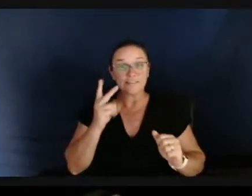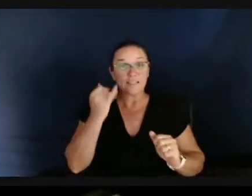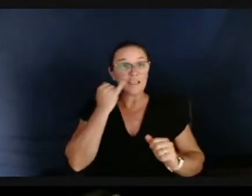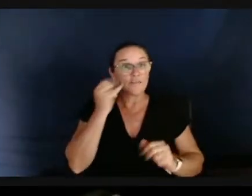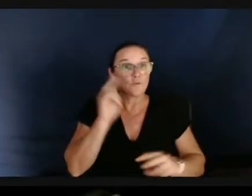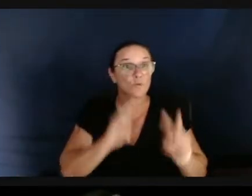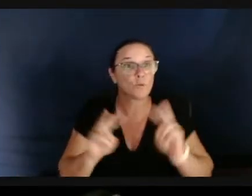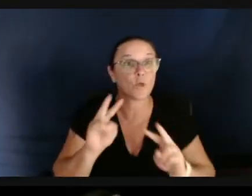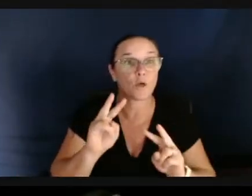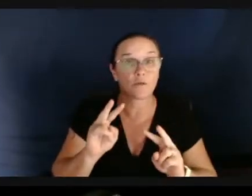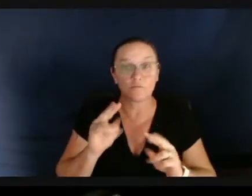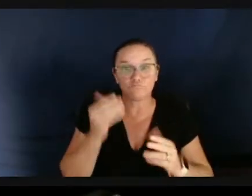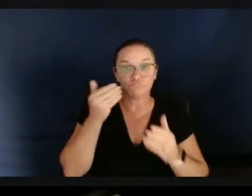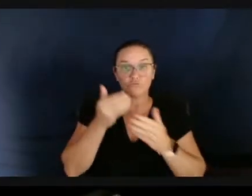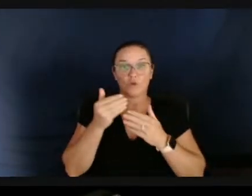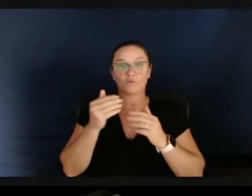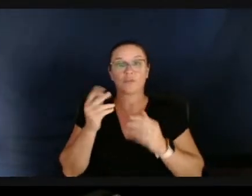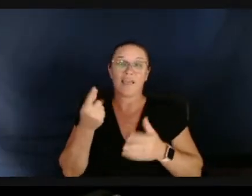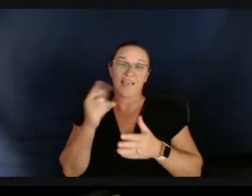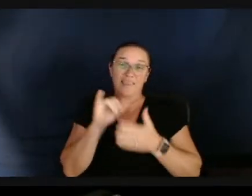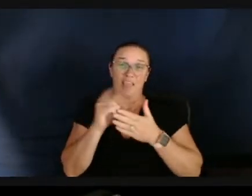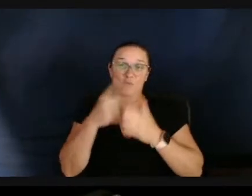back online.